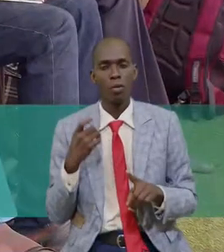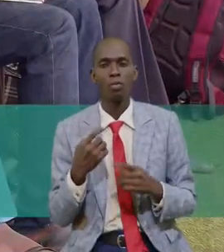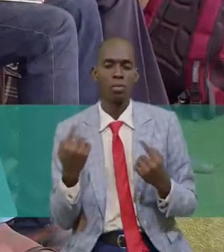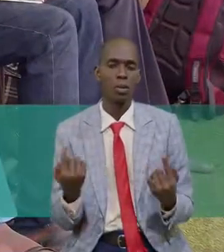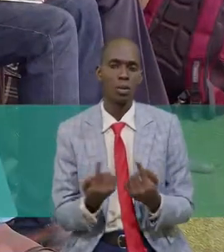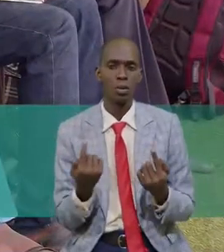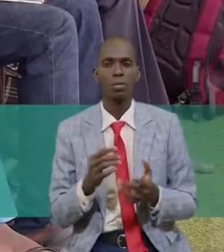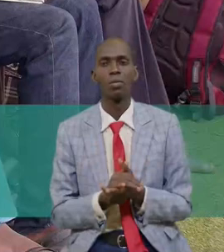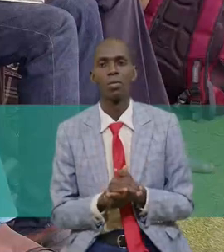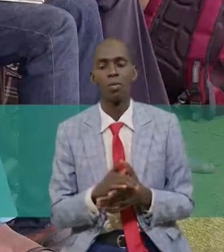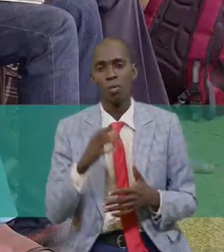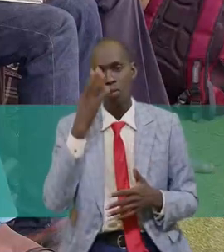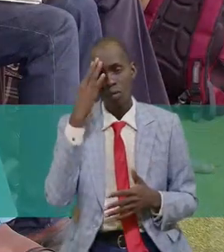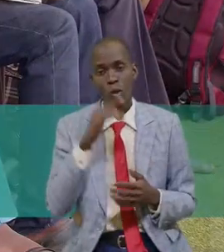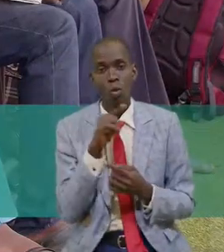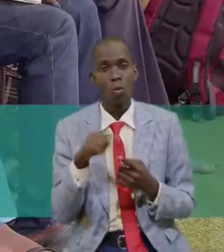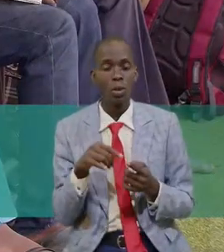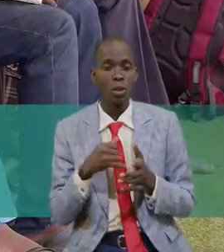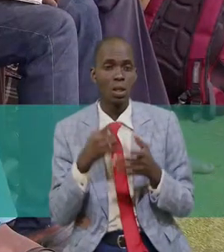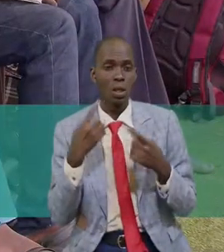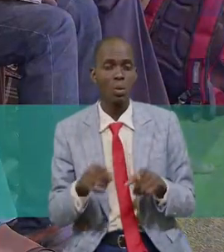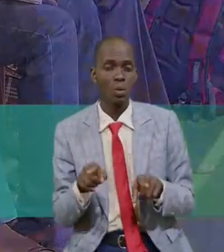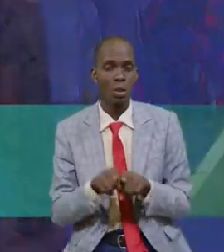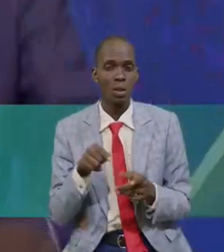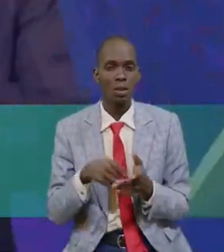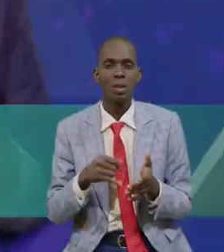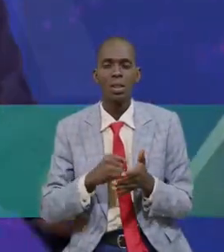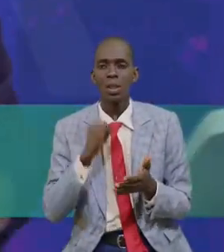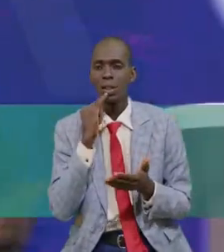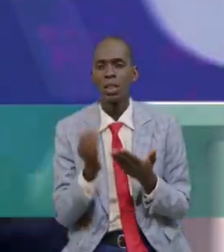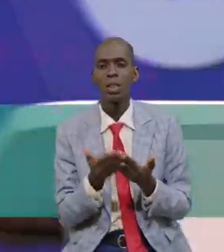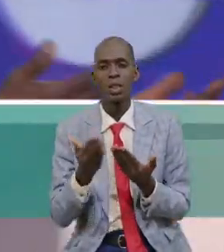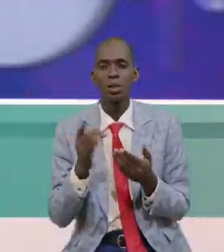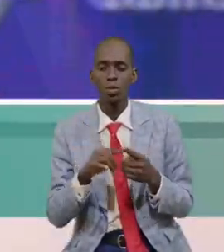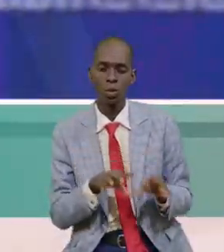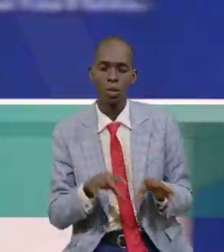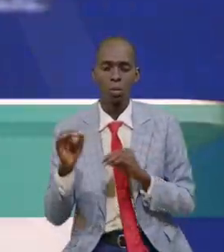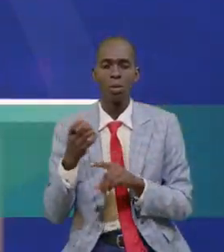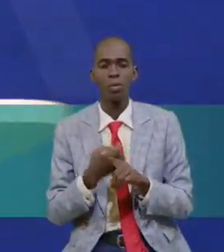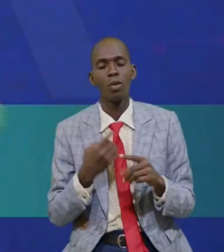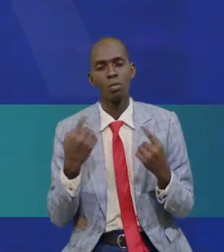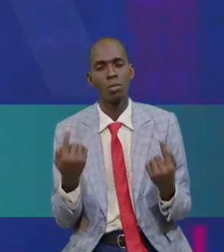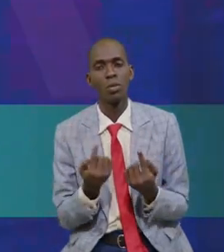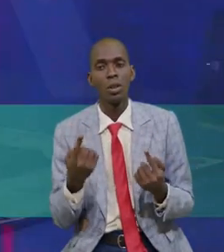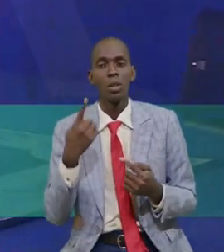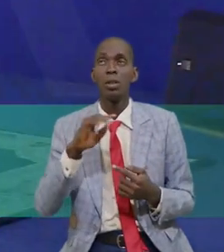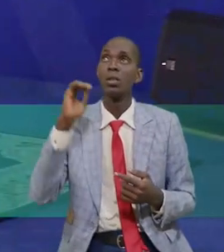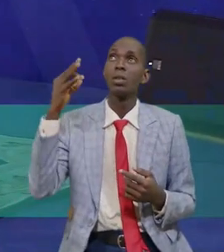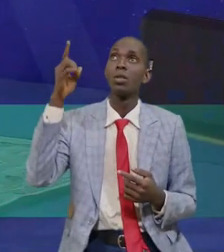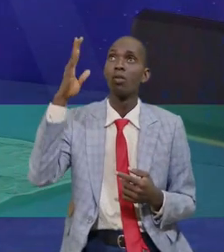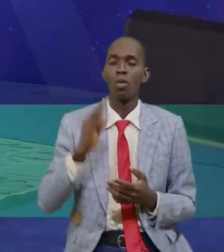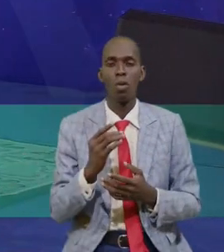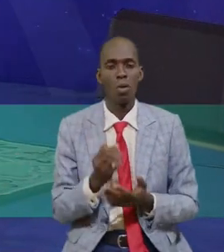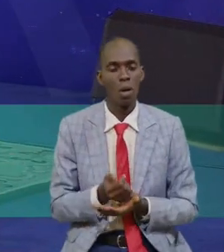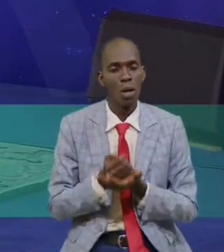know, when it's by grace, it's easy to depart from iniquity. The grace of God lifts you up and helps you, and it